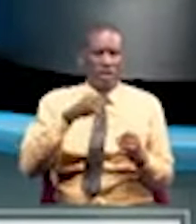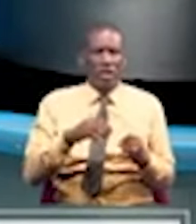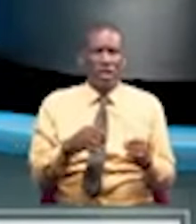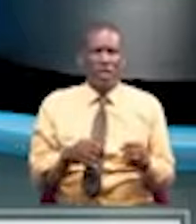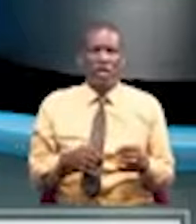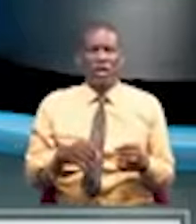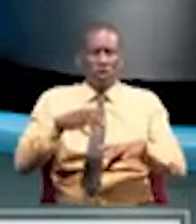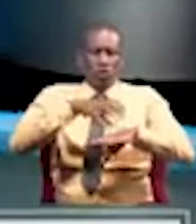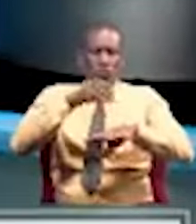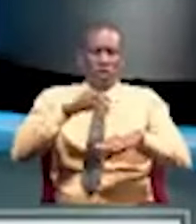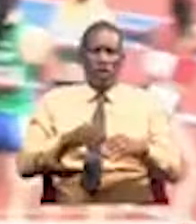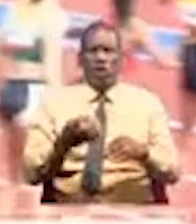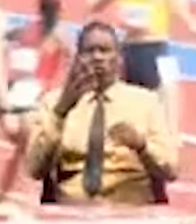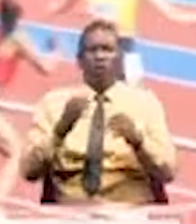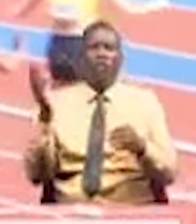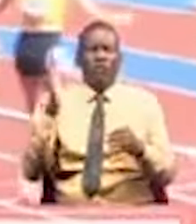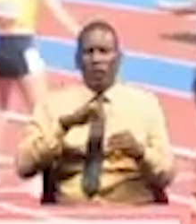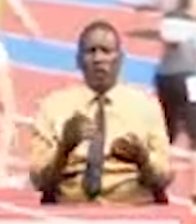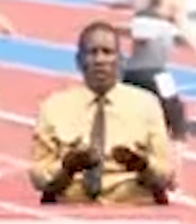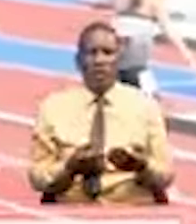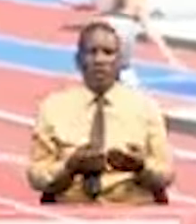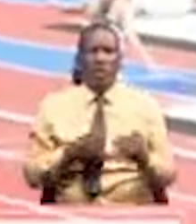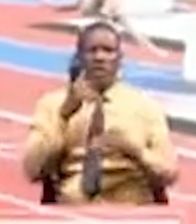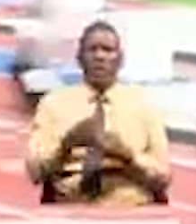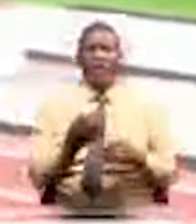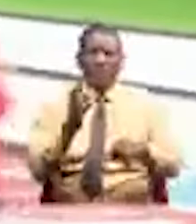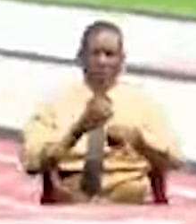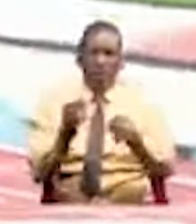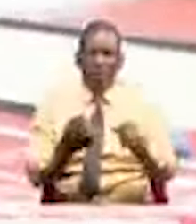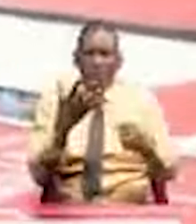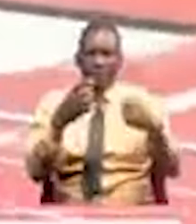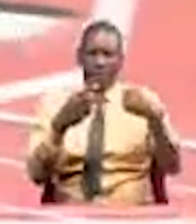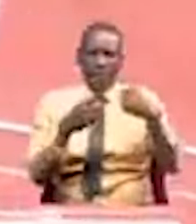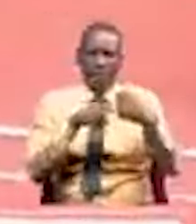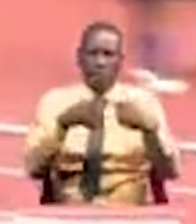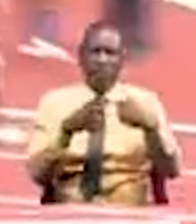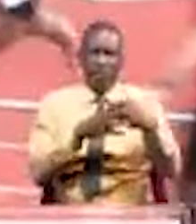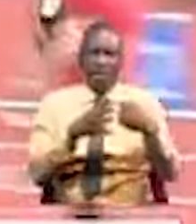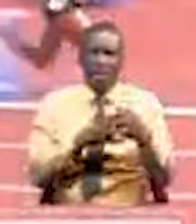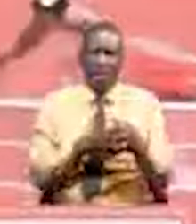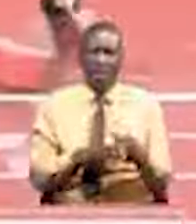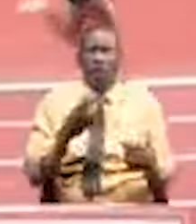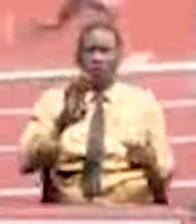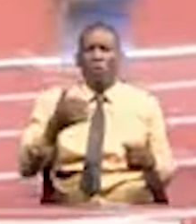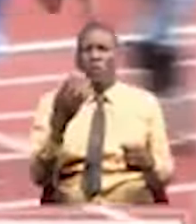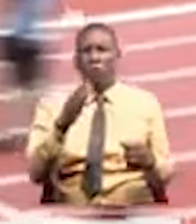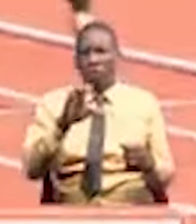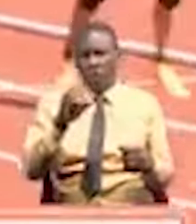in Sweden. The four crossed the finish line after 3 minutes and 56.99 seconds in the 4x400